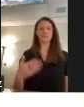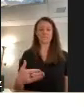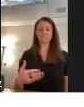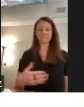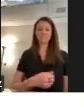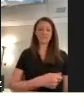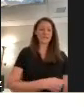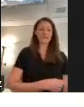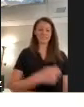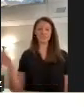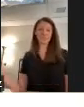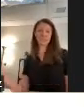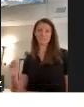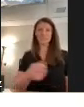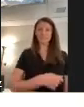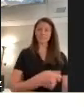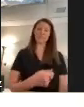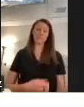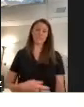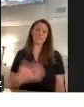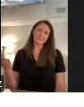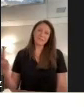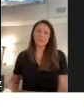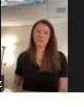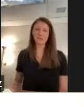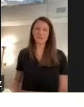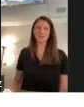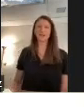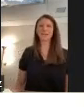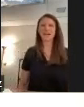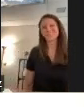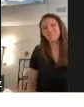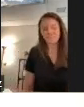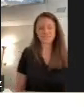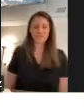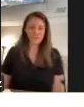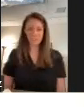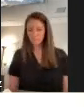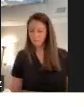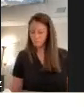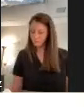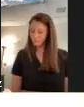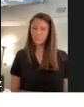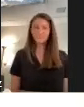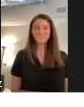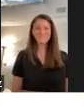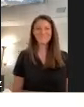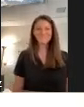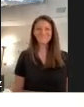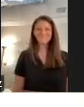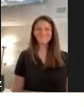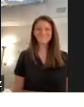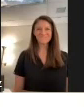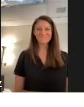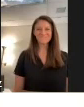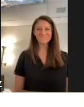really attentive and switching his plan depending on what I said. So those are some activities that I did with him.